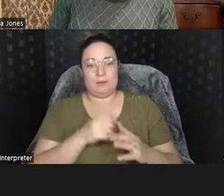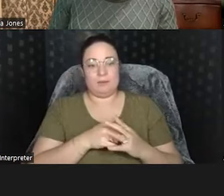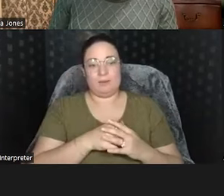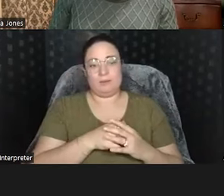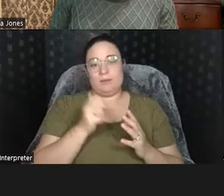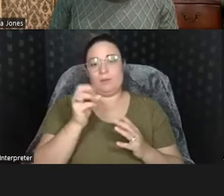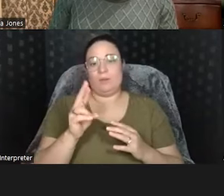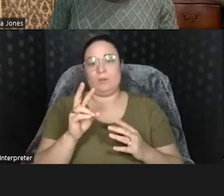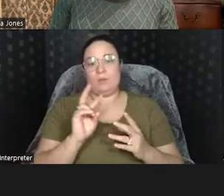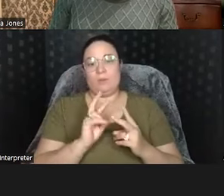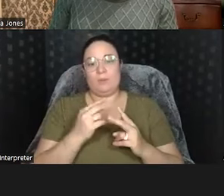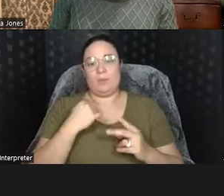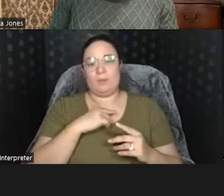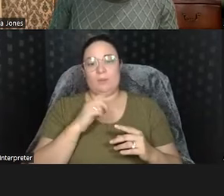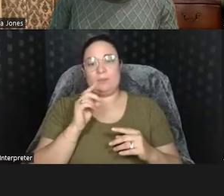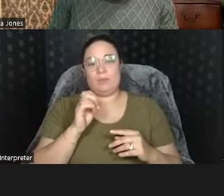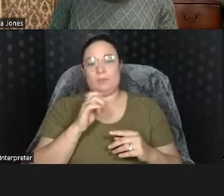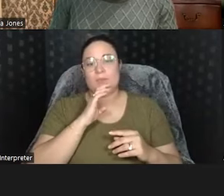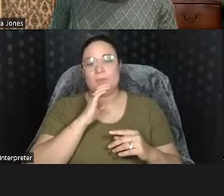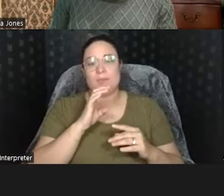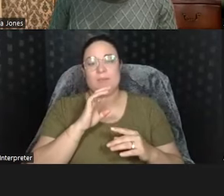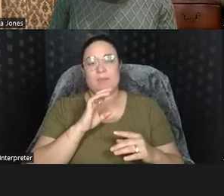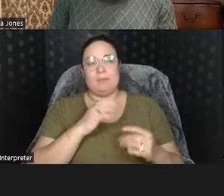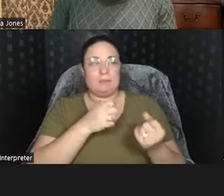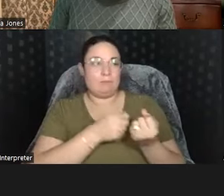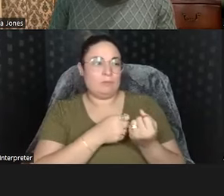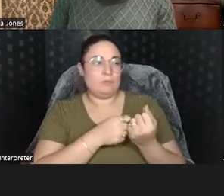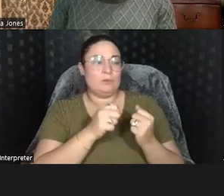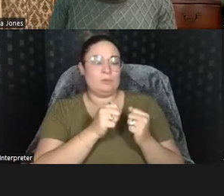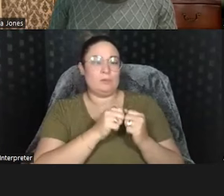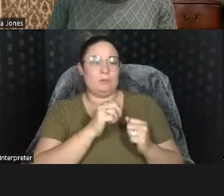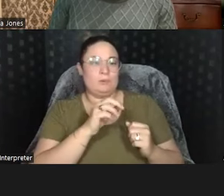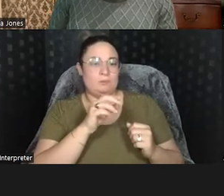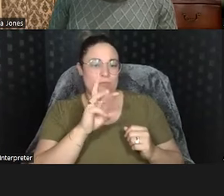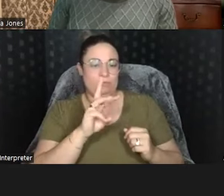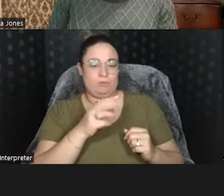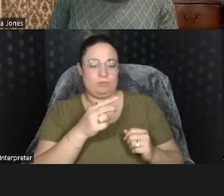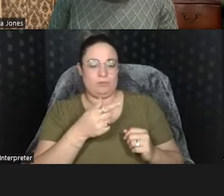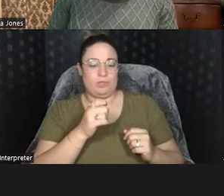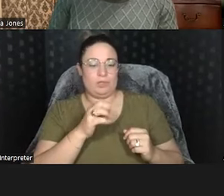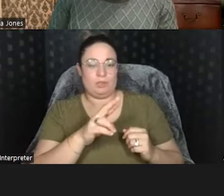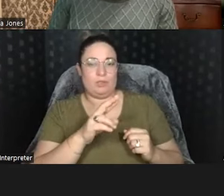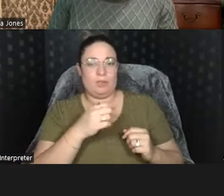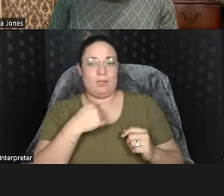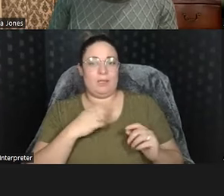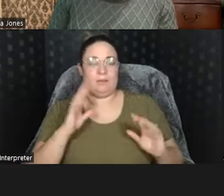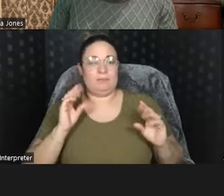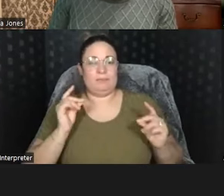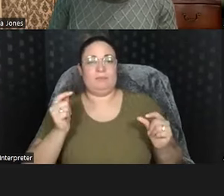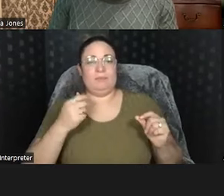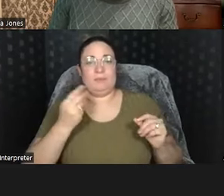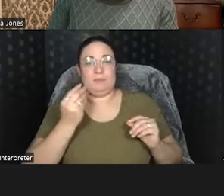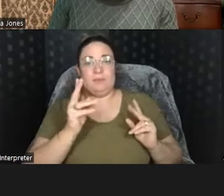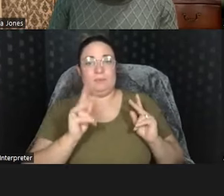or whether or not we should be affirming them with respect to gender, I immediately let people know